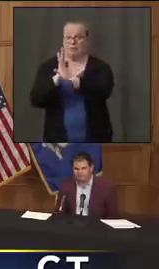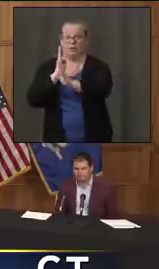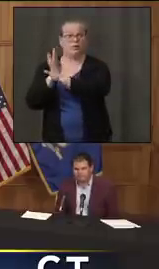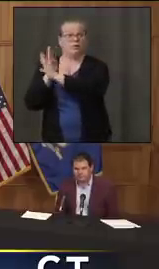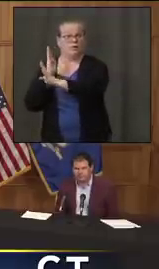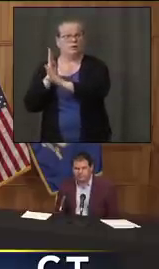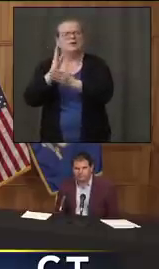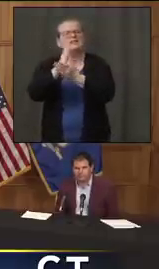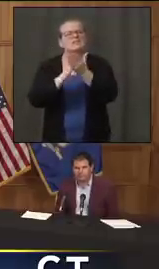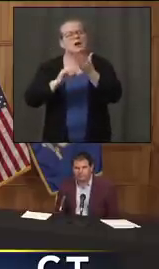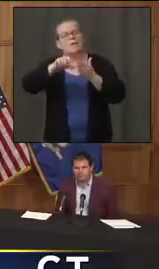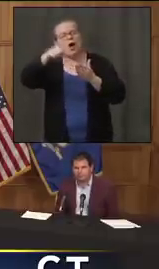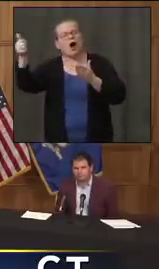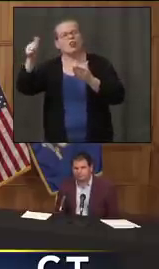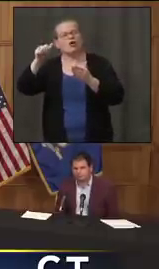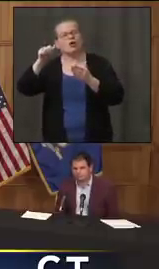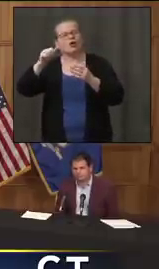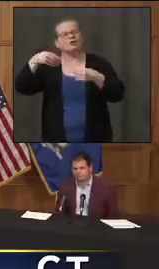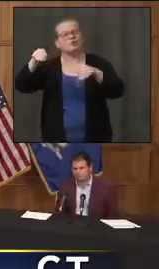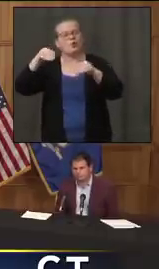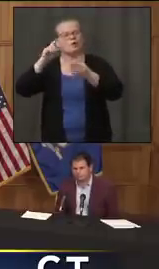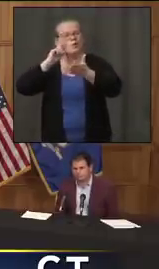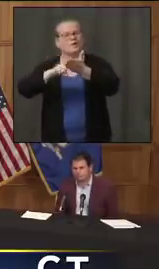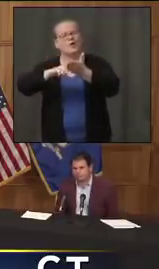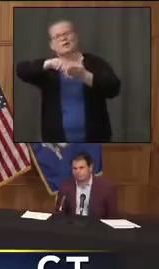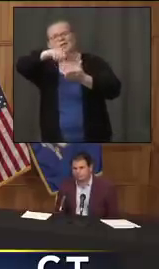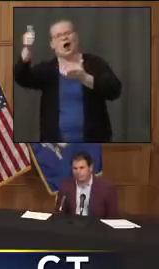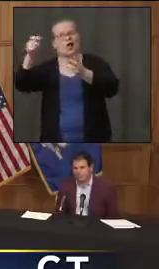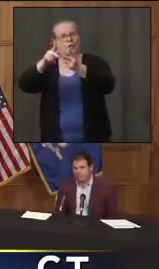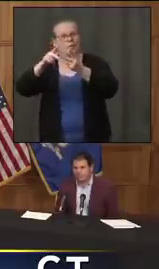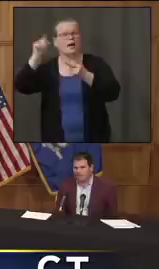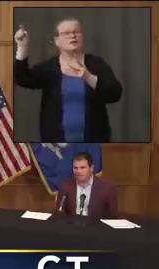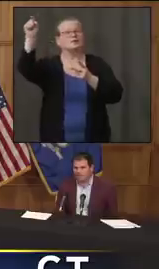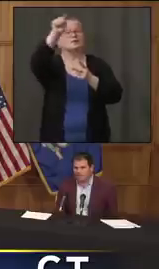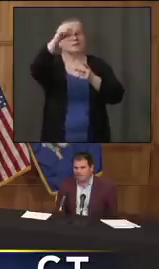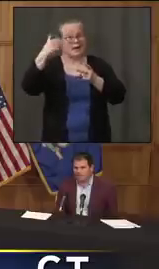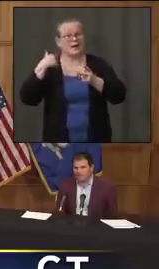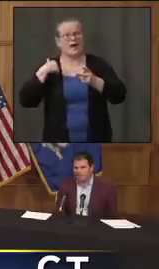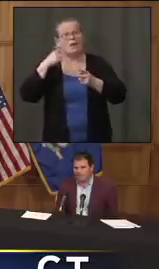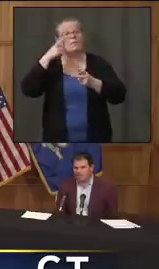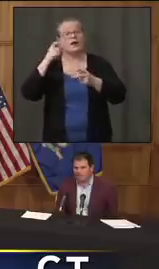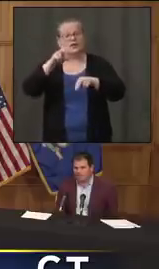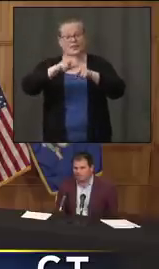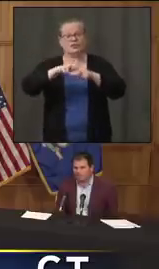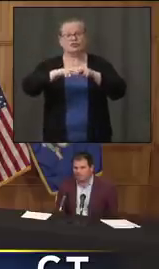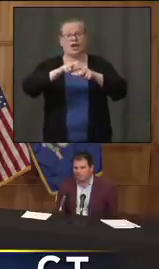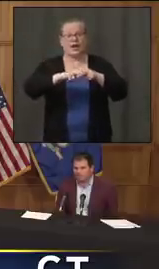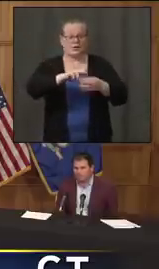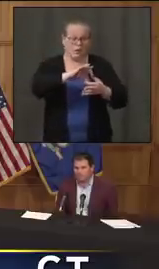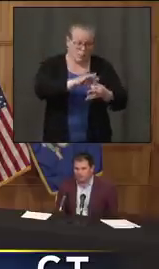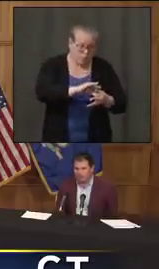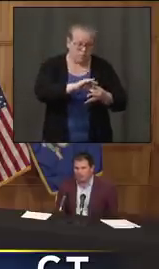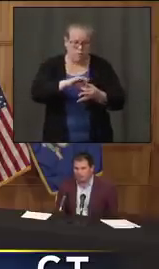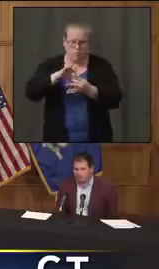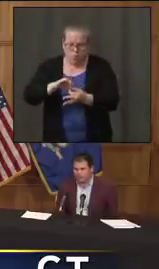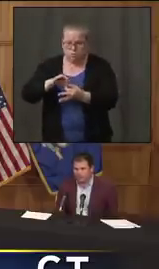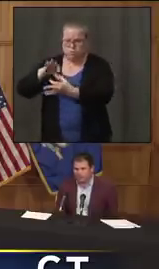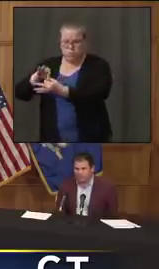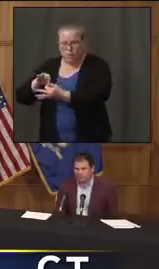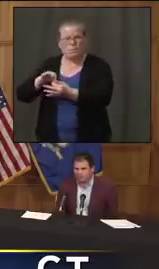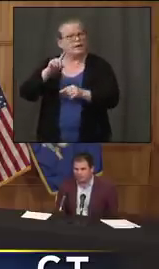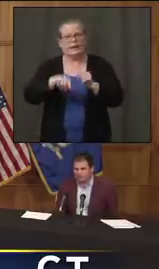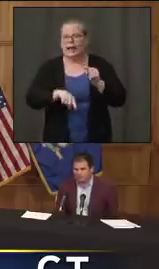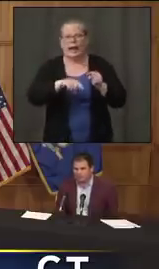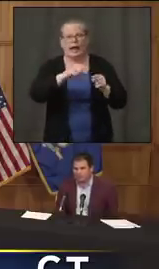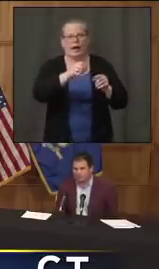like plastic partitions between the chairs because they can't be moved 6 feet apart. Yeah, if that's not possible, putting a physical partition between them